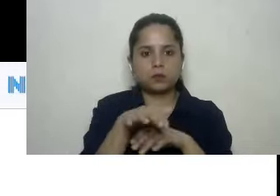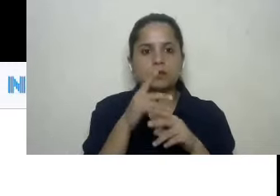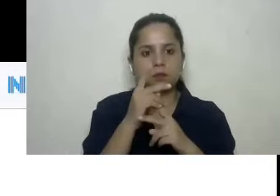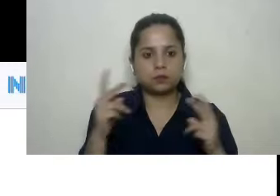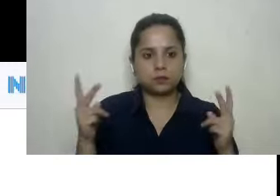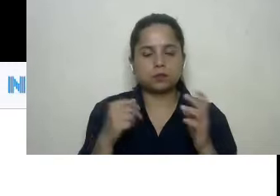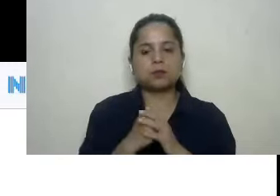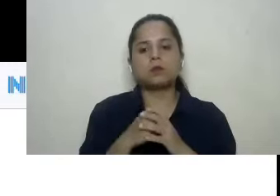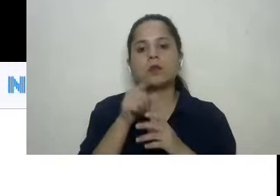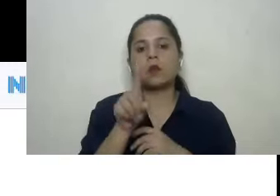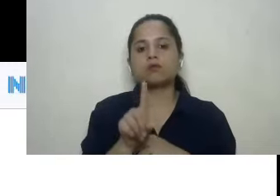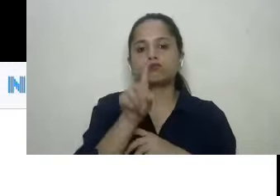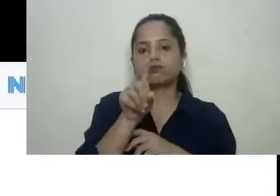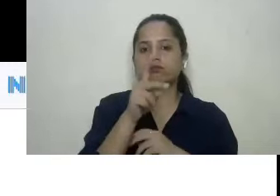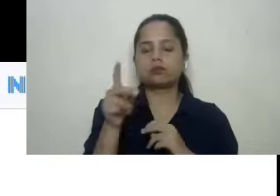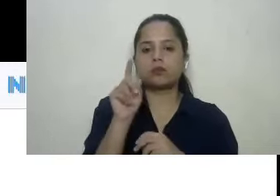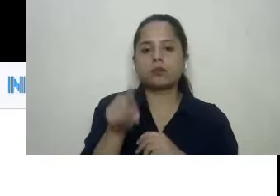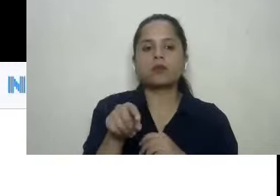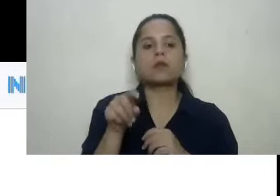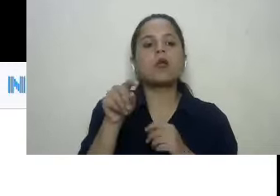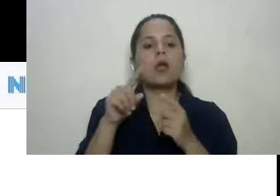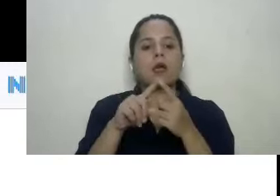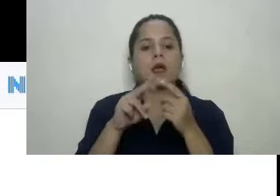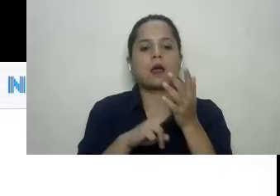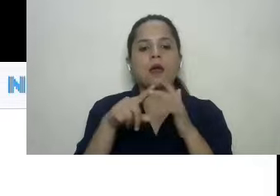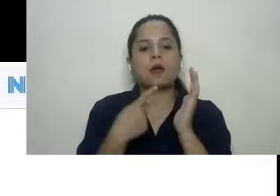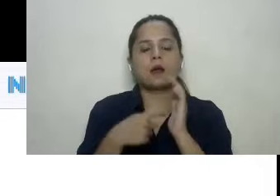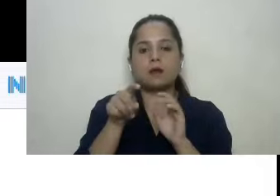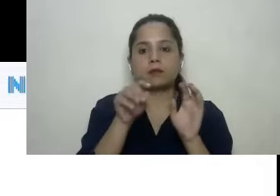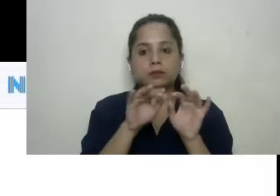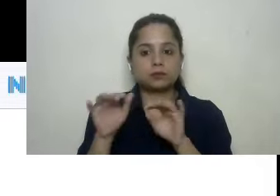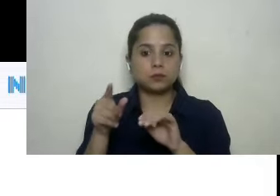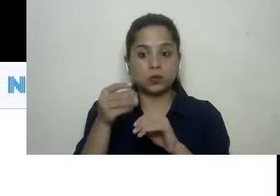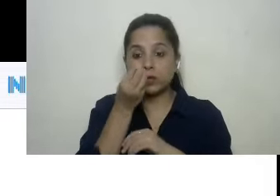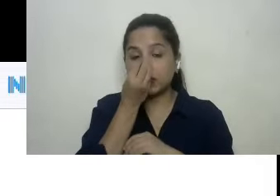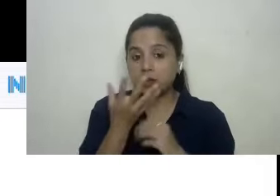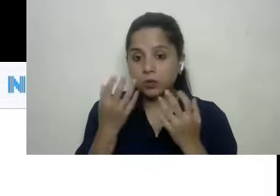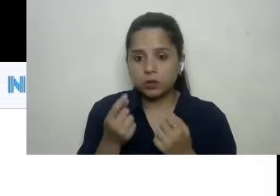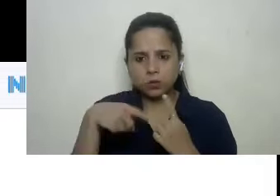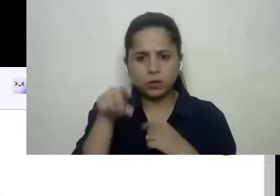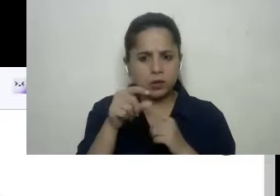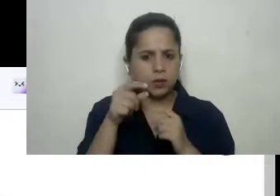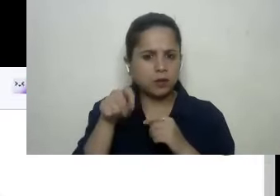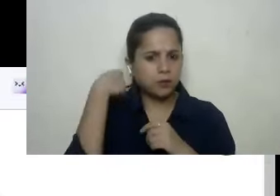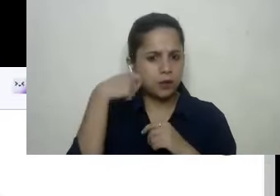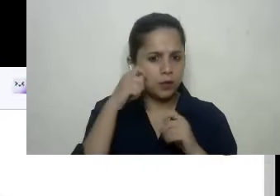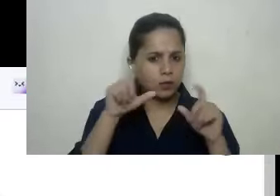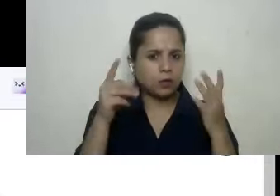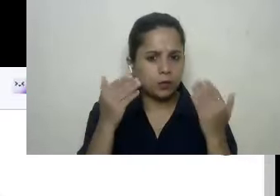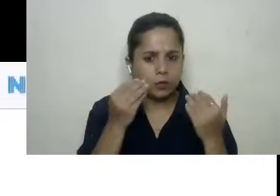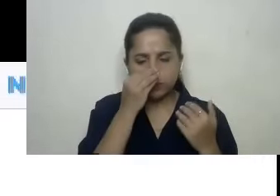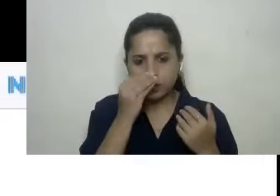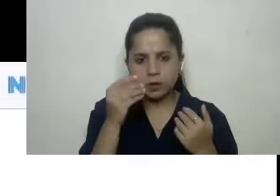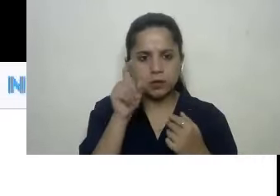up to hit enter. So to make things easy, can you play the video? There's a play,